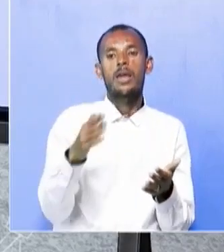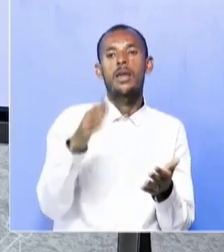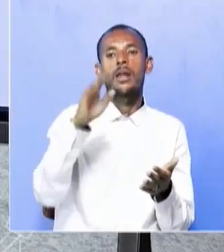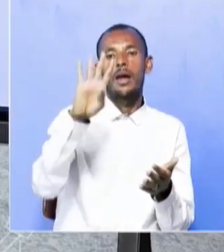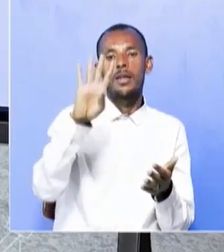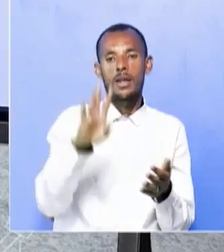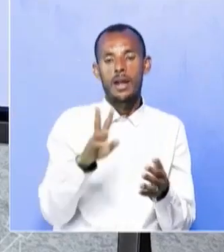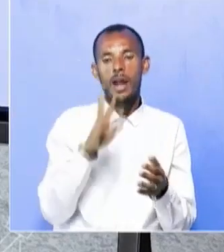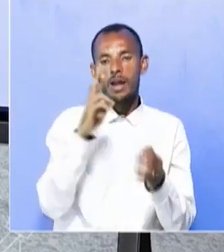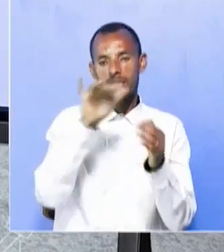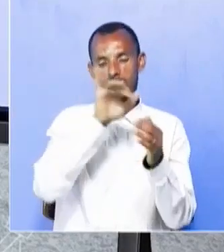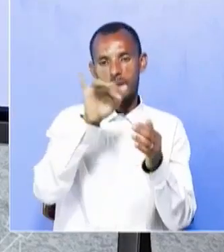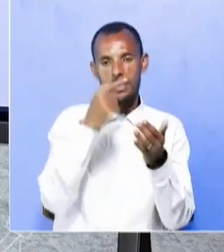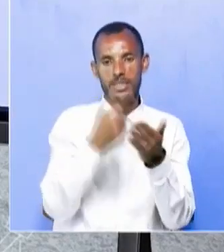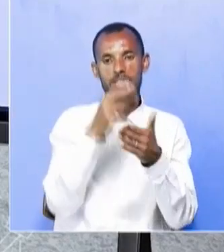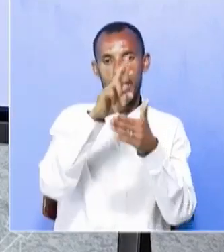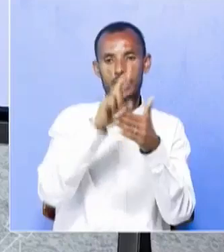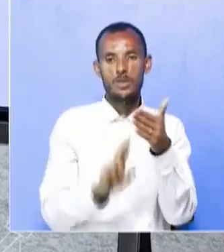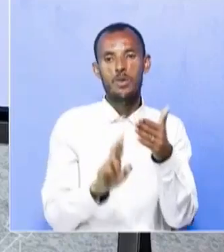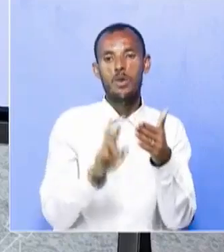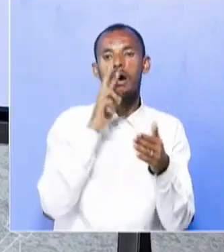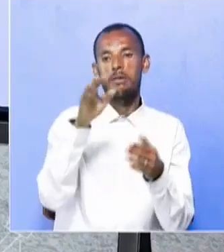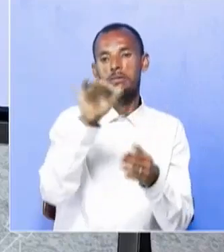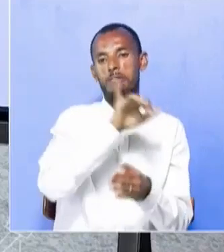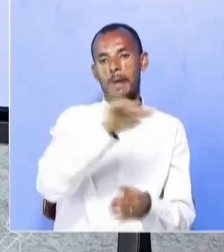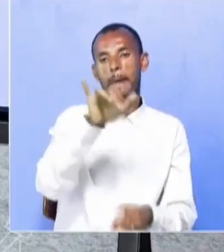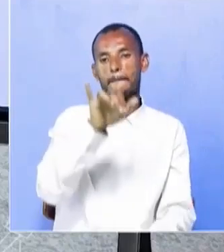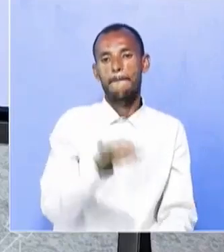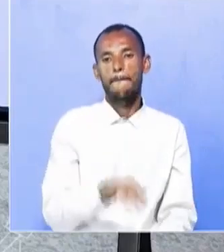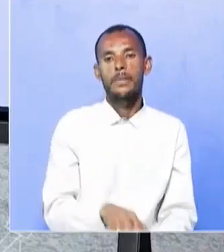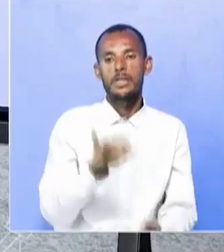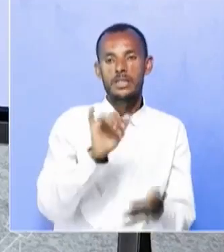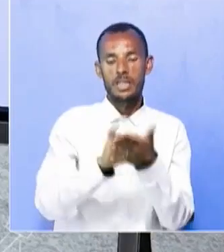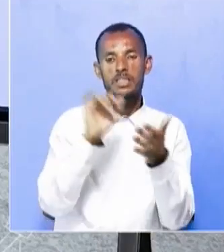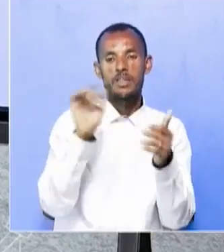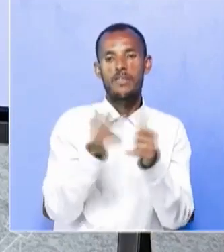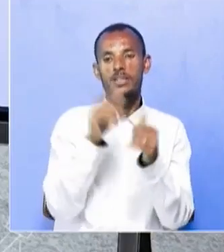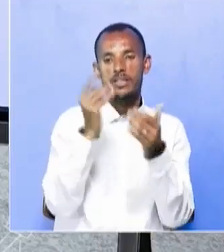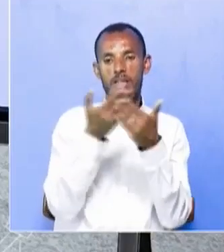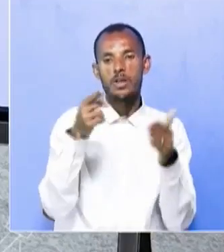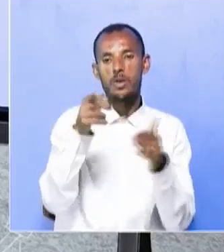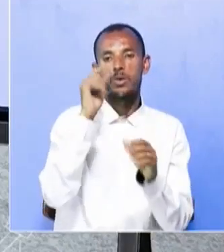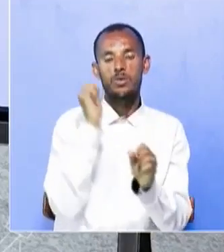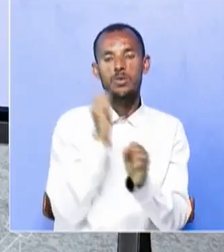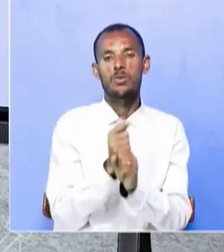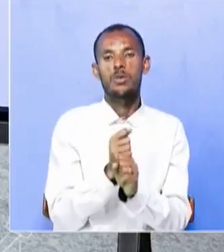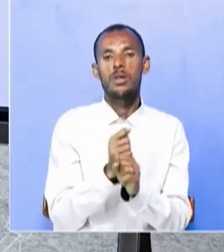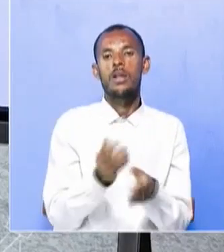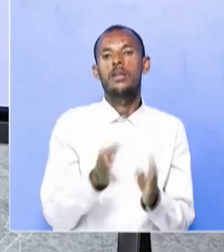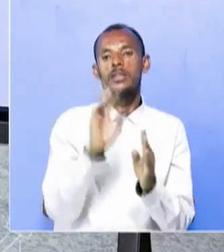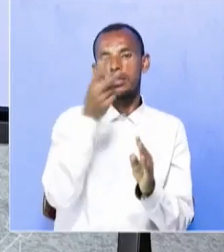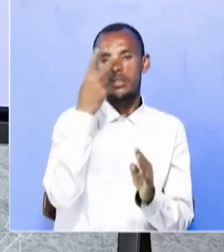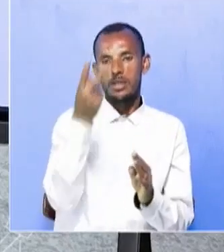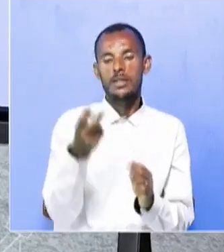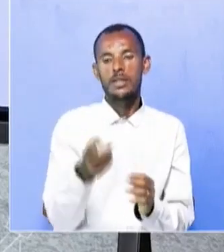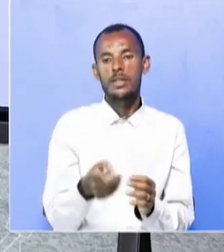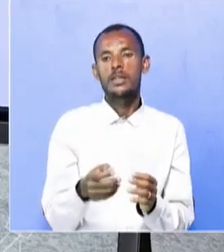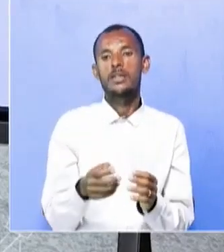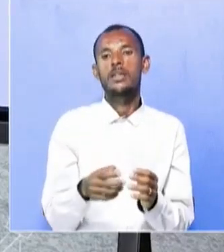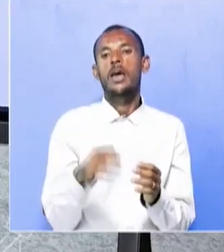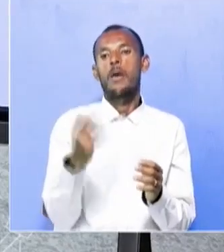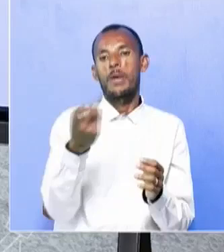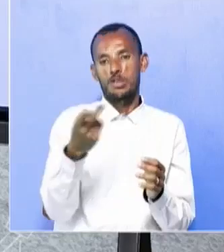similar, these ratios are the same. That is the first thing that you need to do. Now let's take a pair